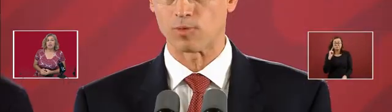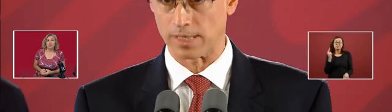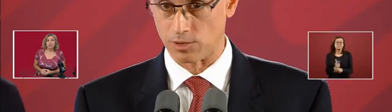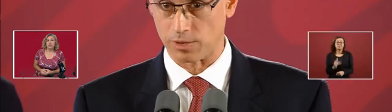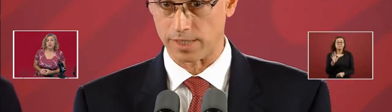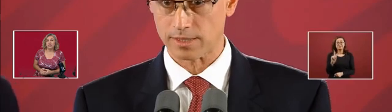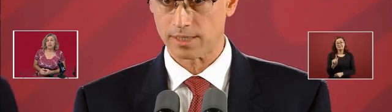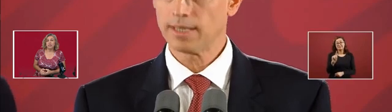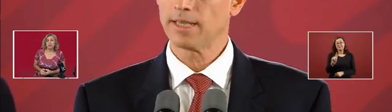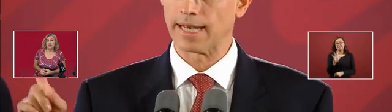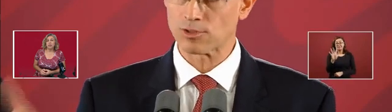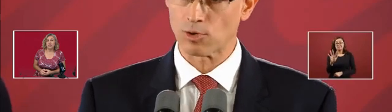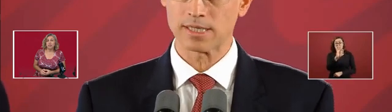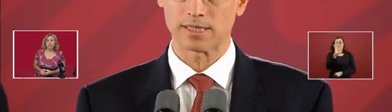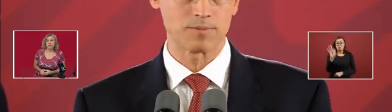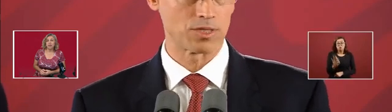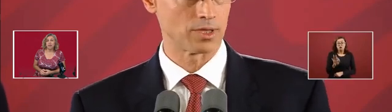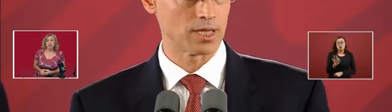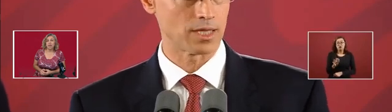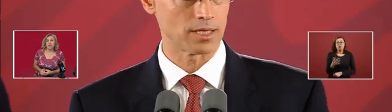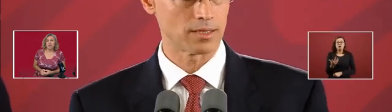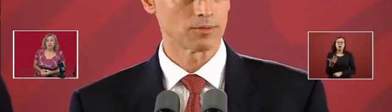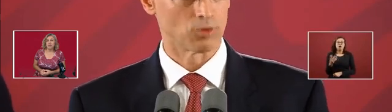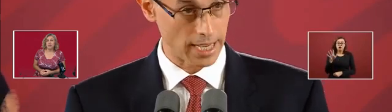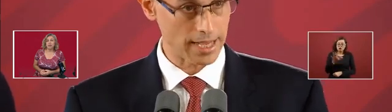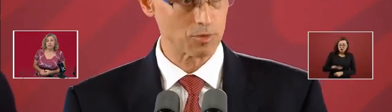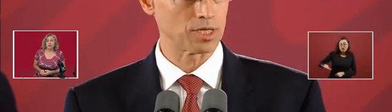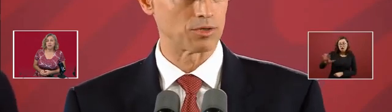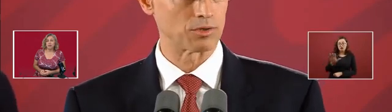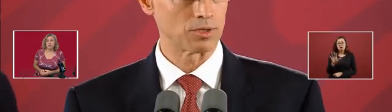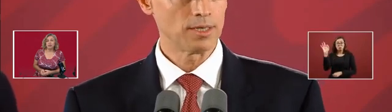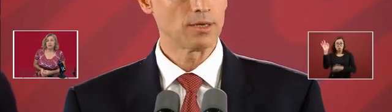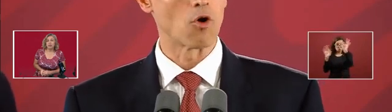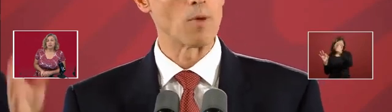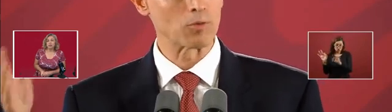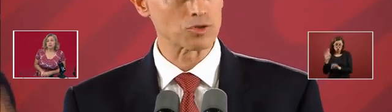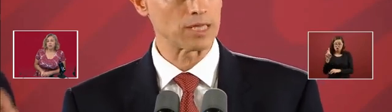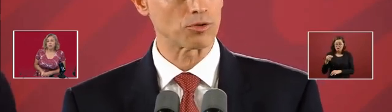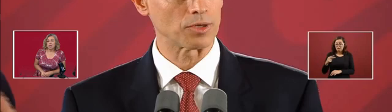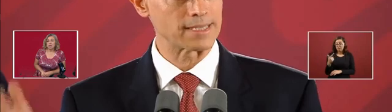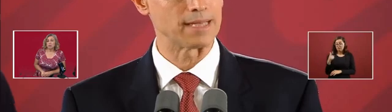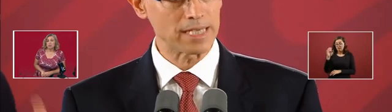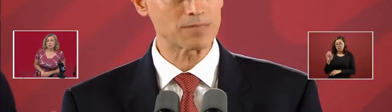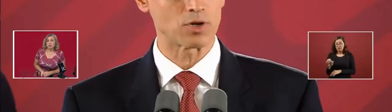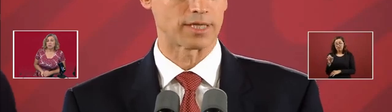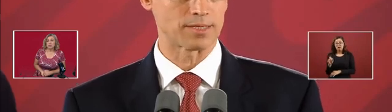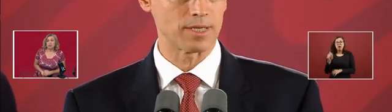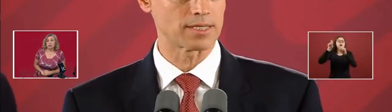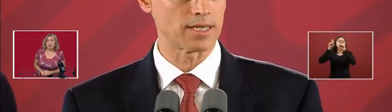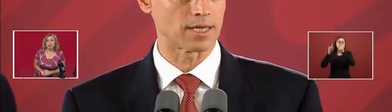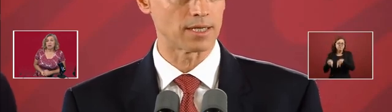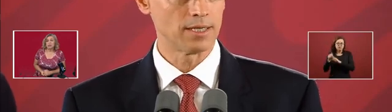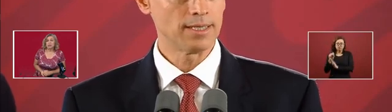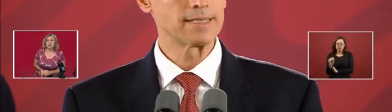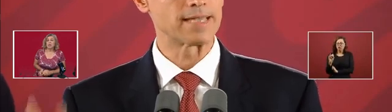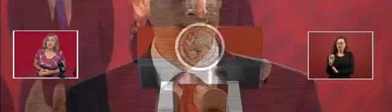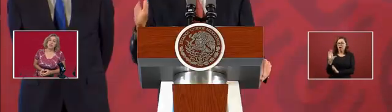and that is worse than they let us know. We have data of serological